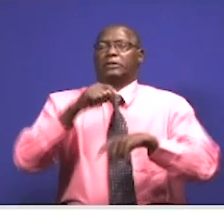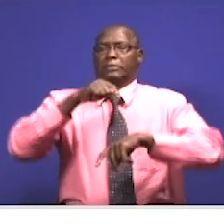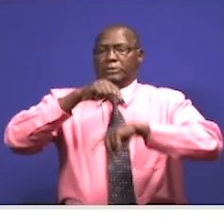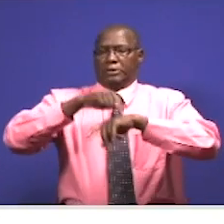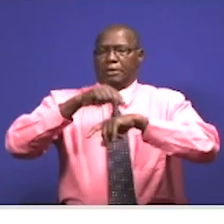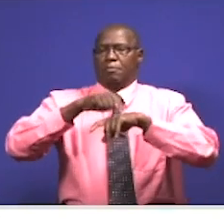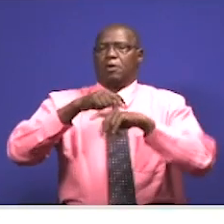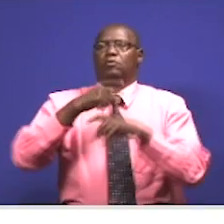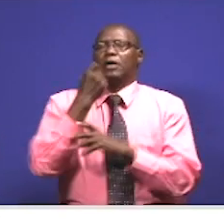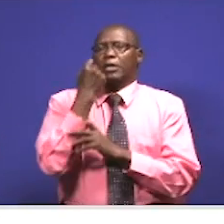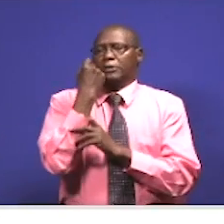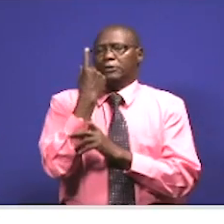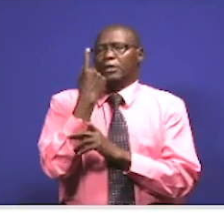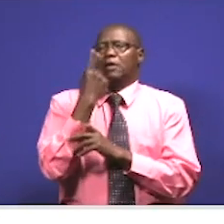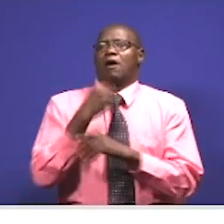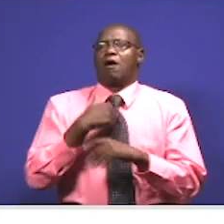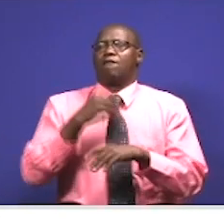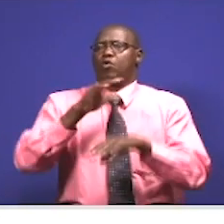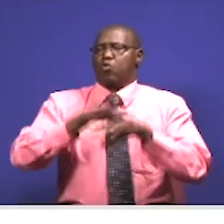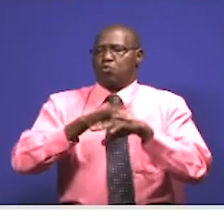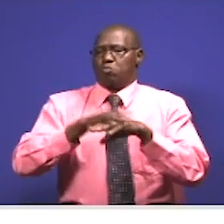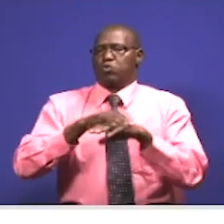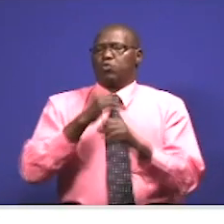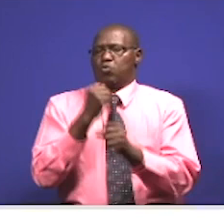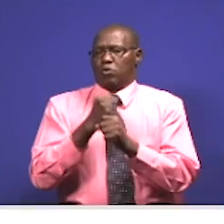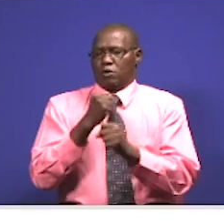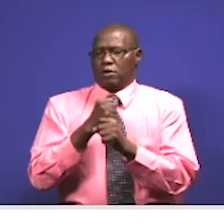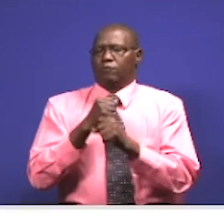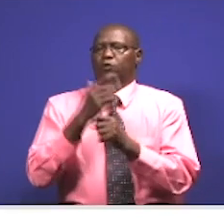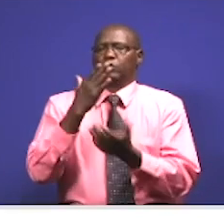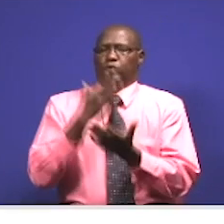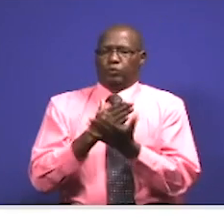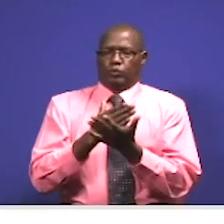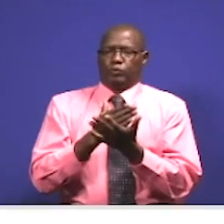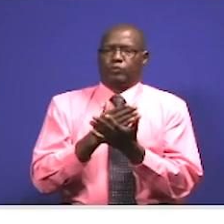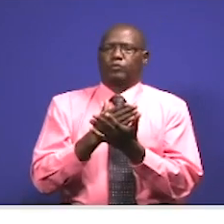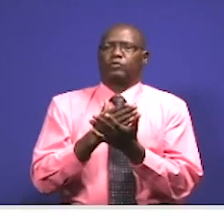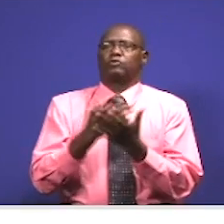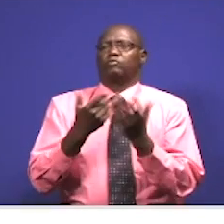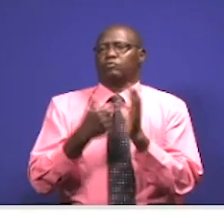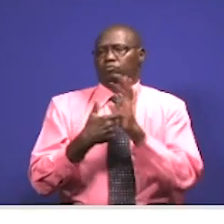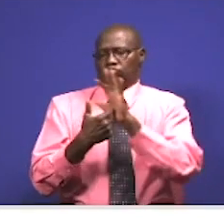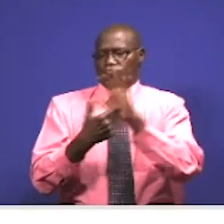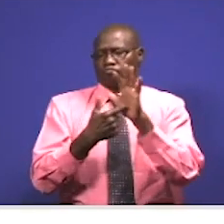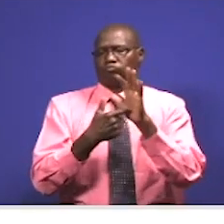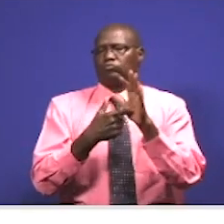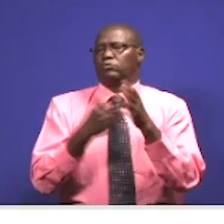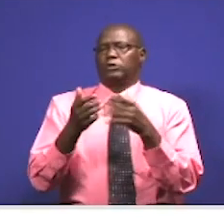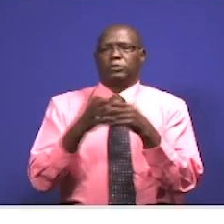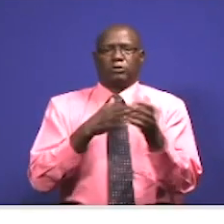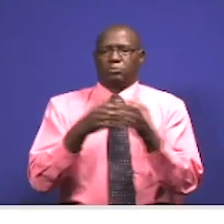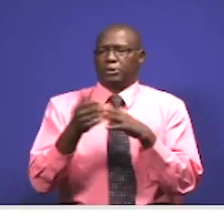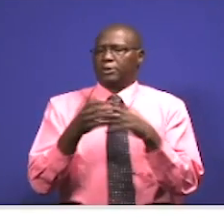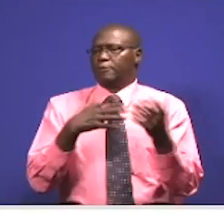for a noble cause and for the truth. And definitely the truth came out regarding whatever it is that